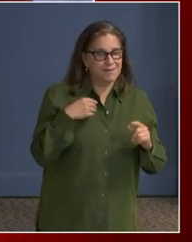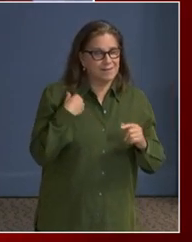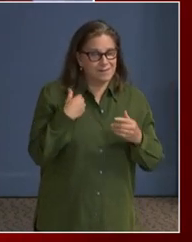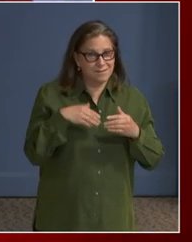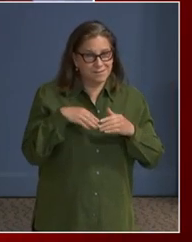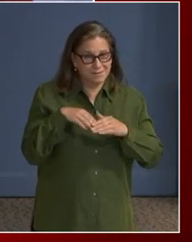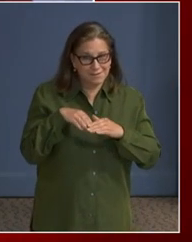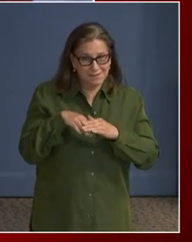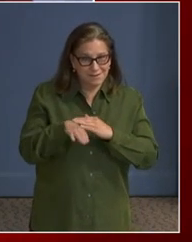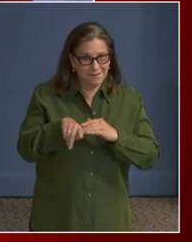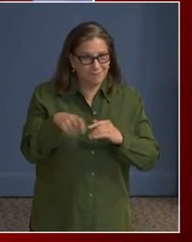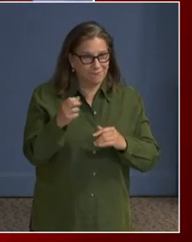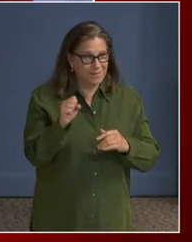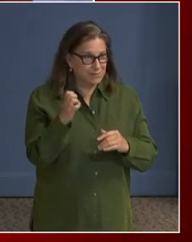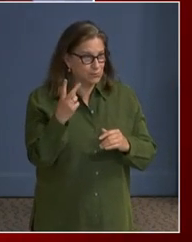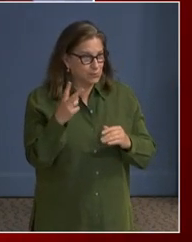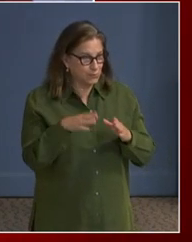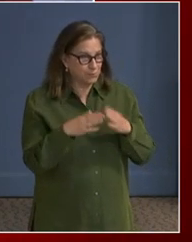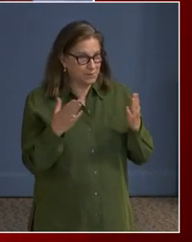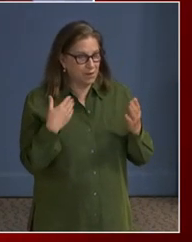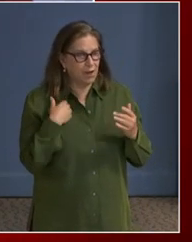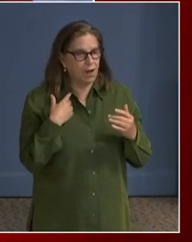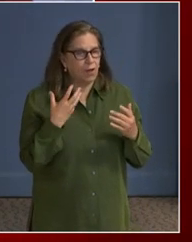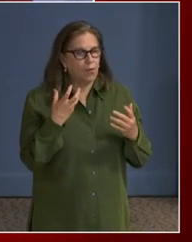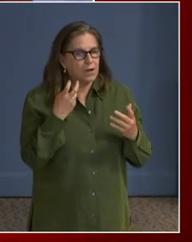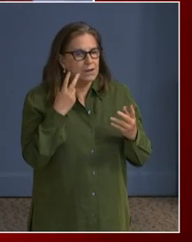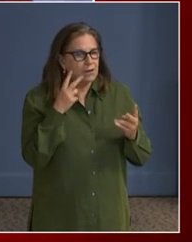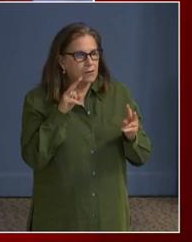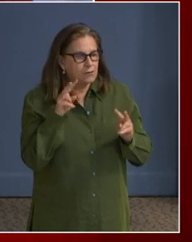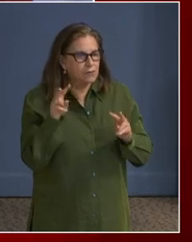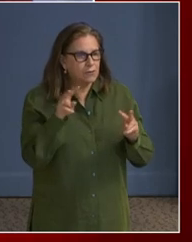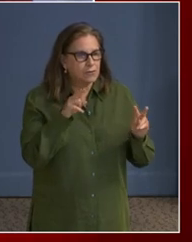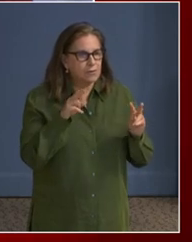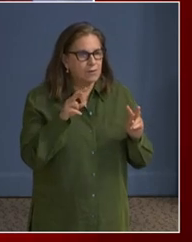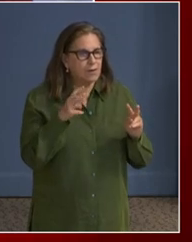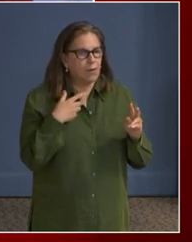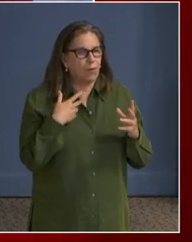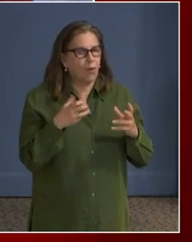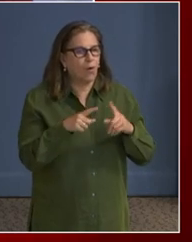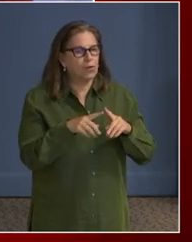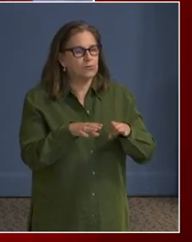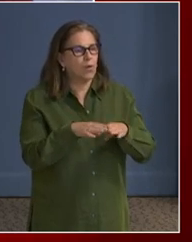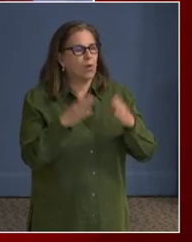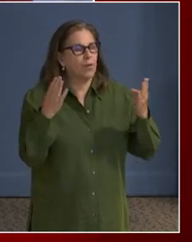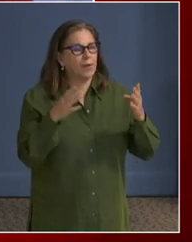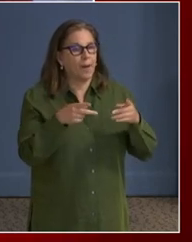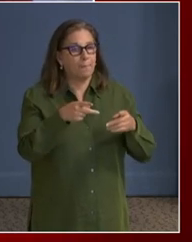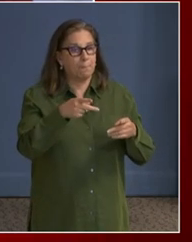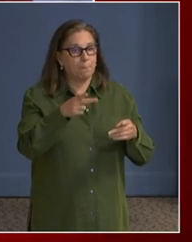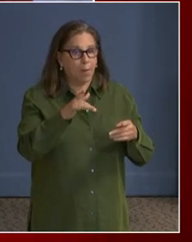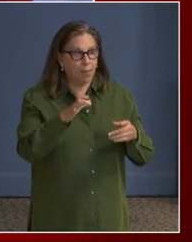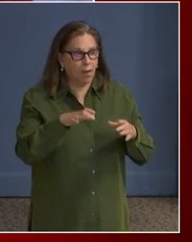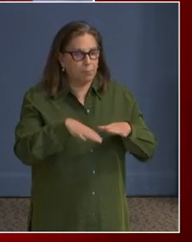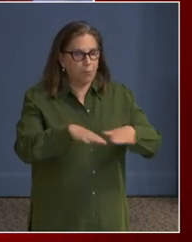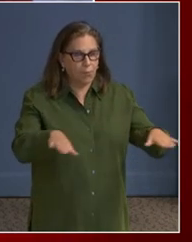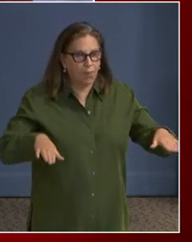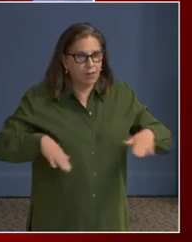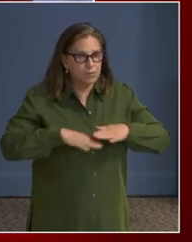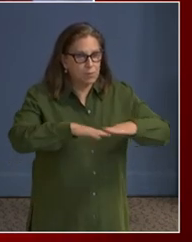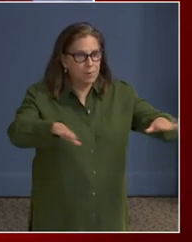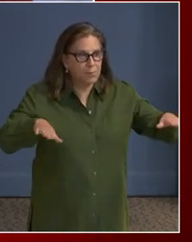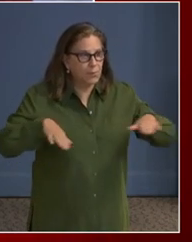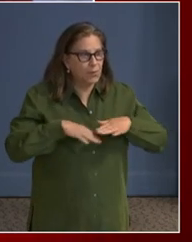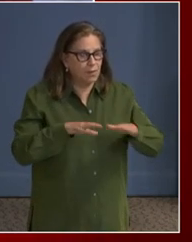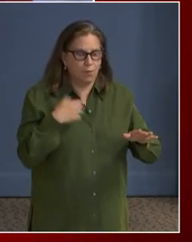to this week to open public pools in a limited way. We're going to hold off on that decision